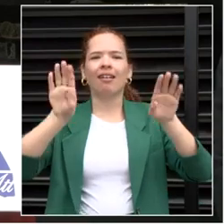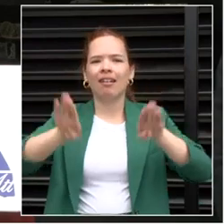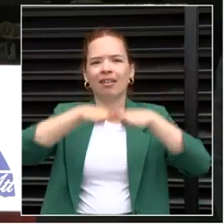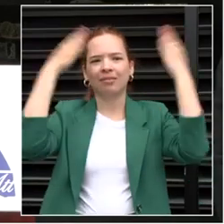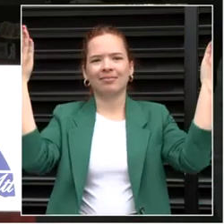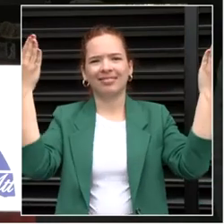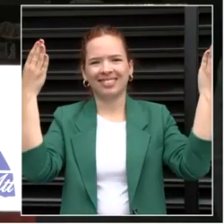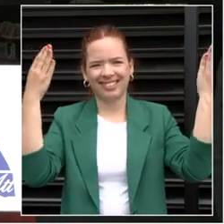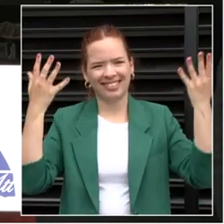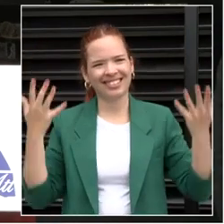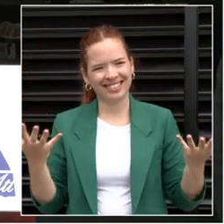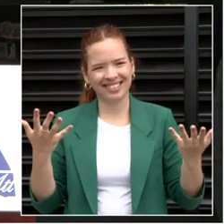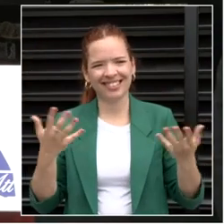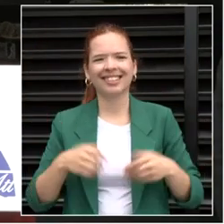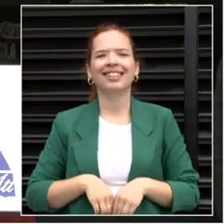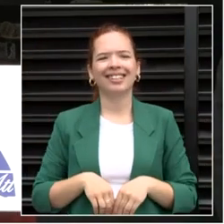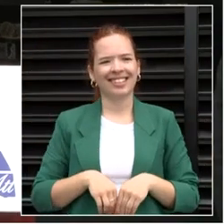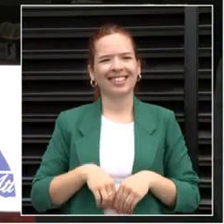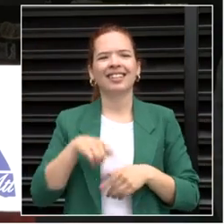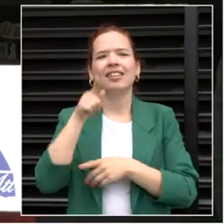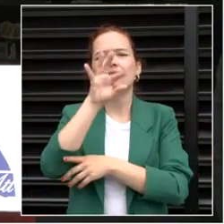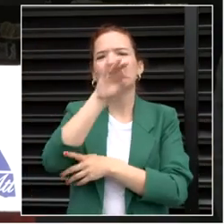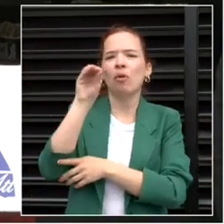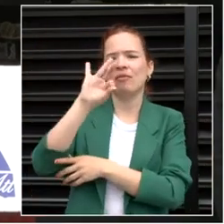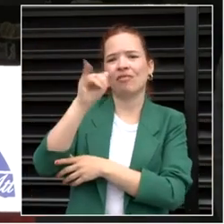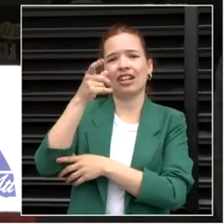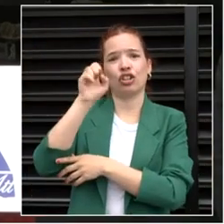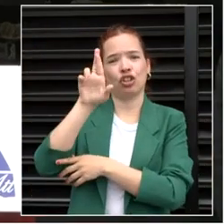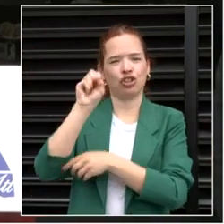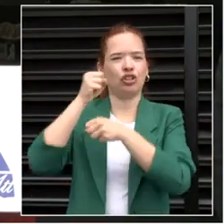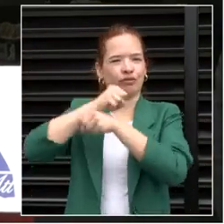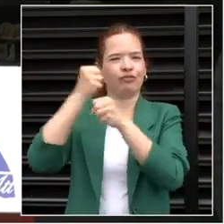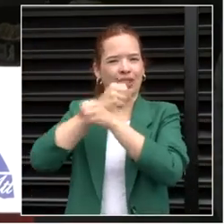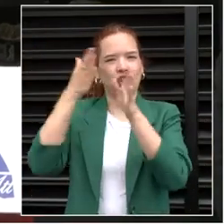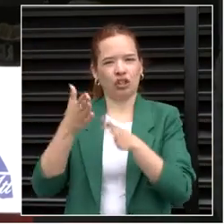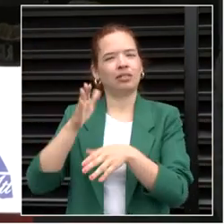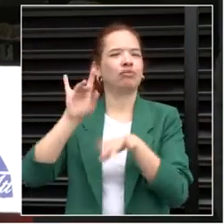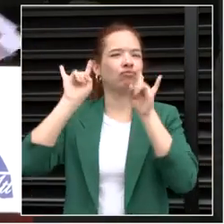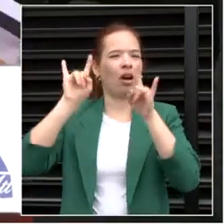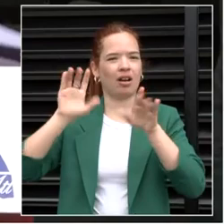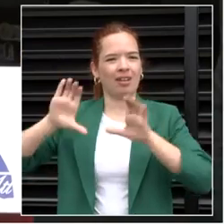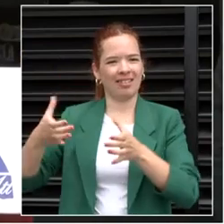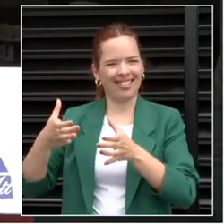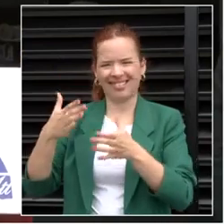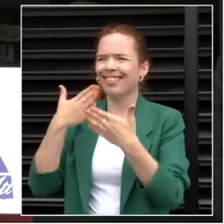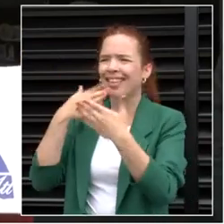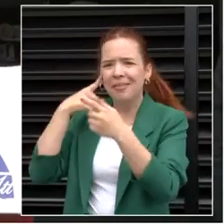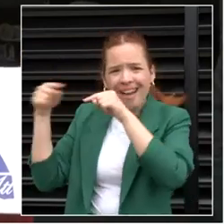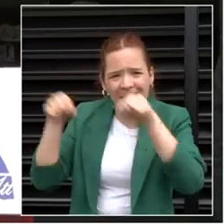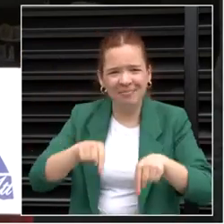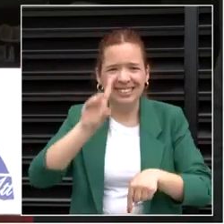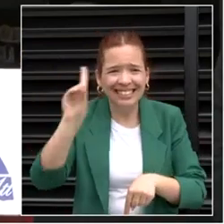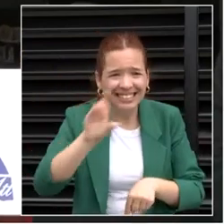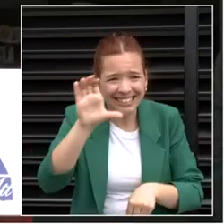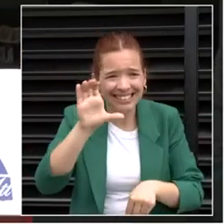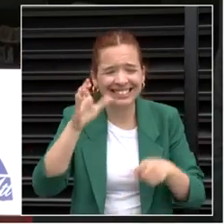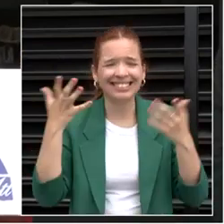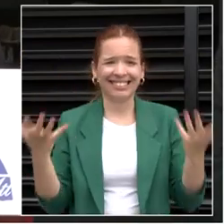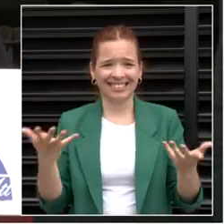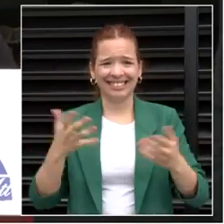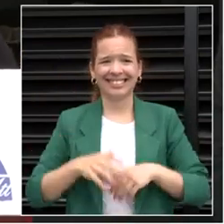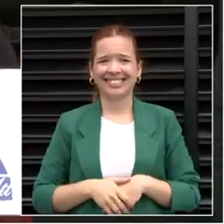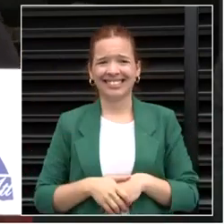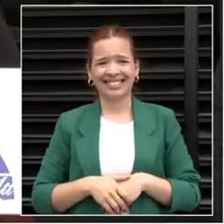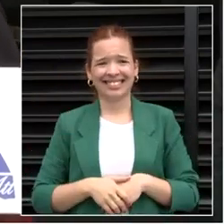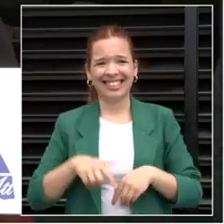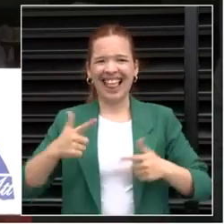D.C. To make sure that we are having that live music experience. And I'm very